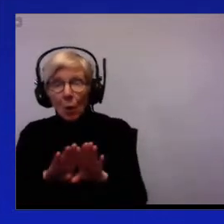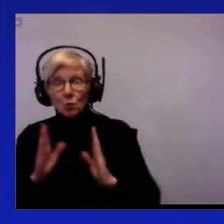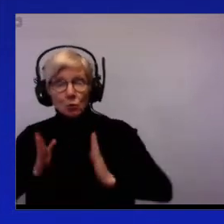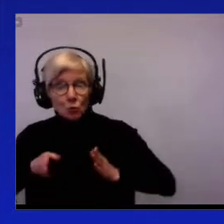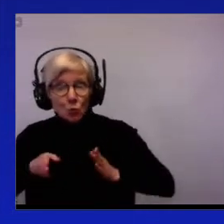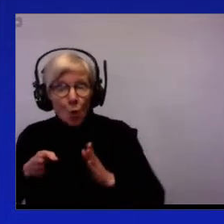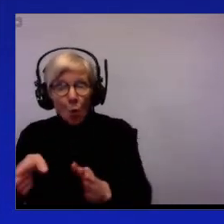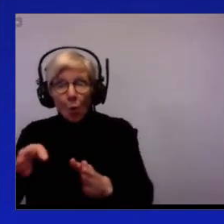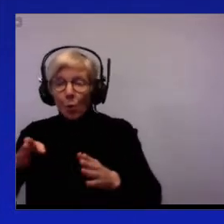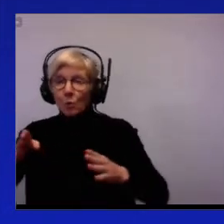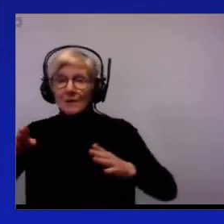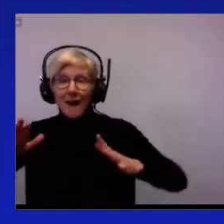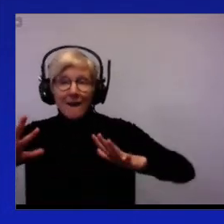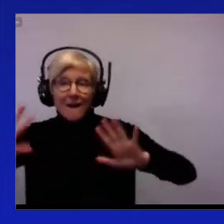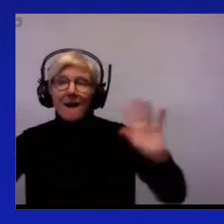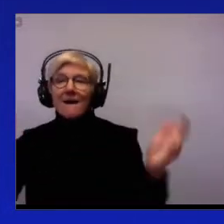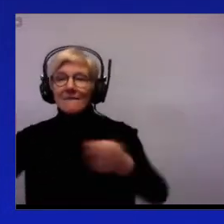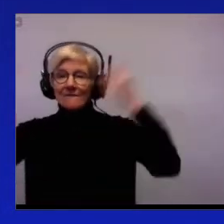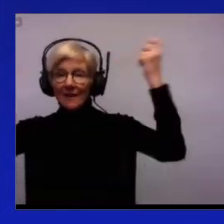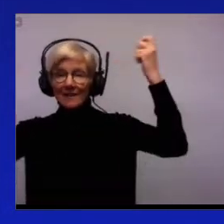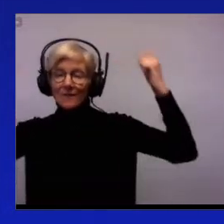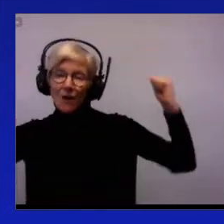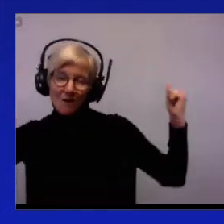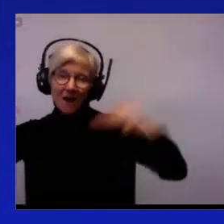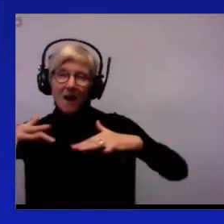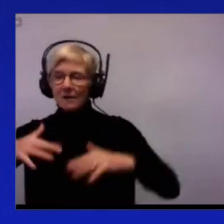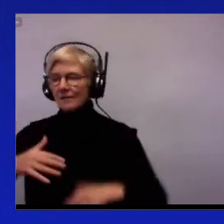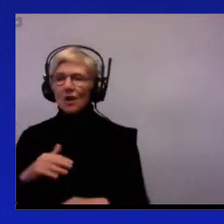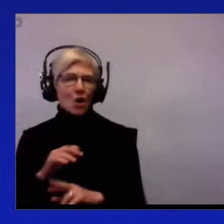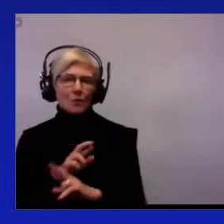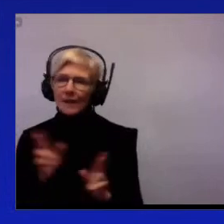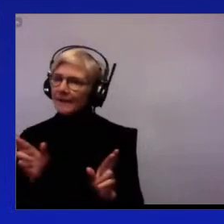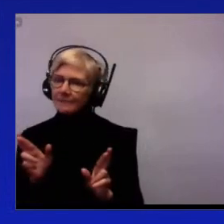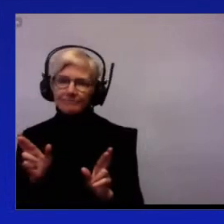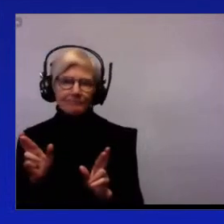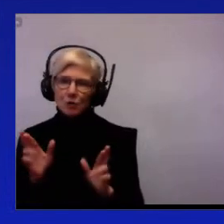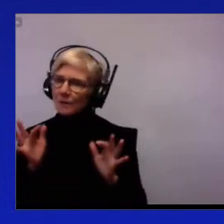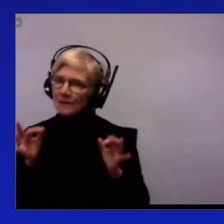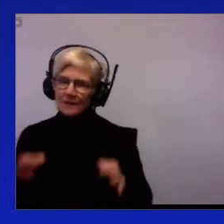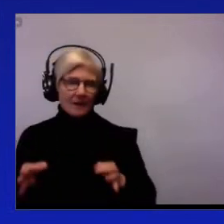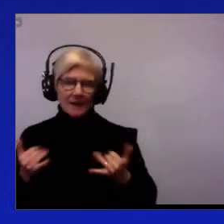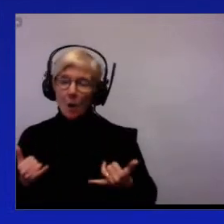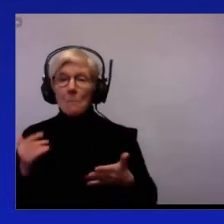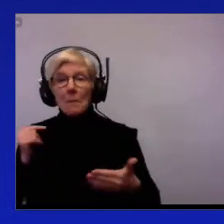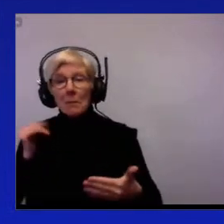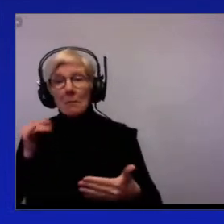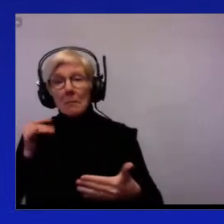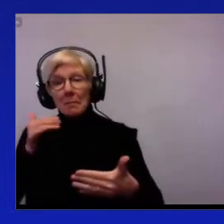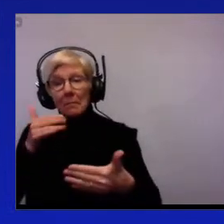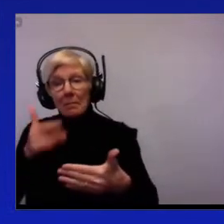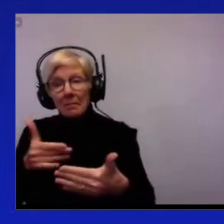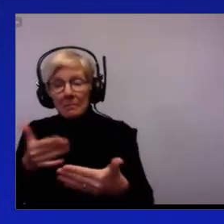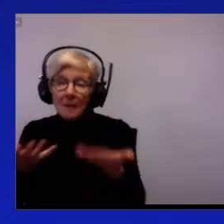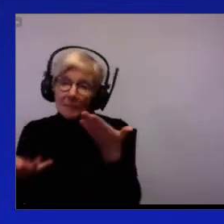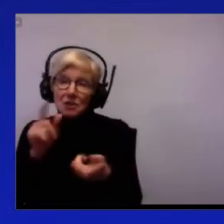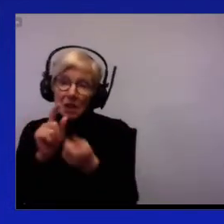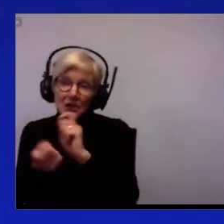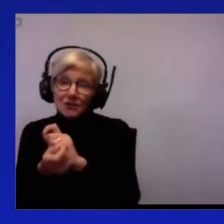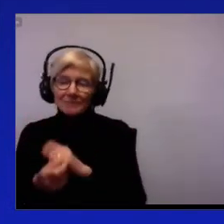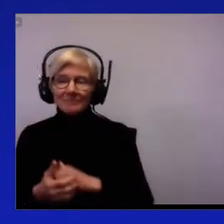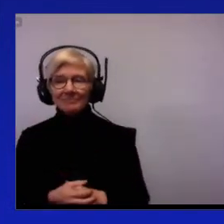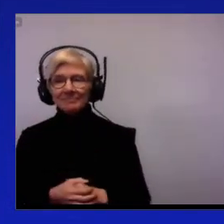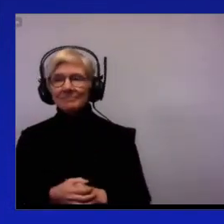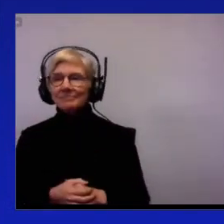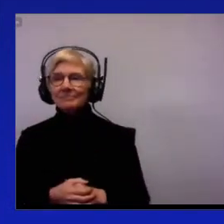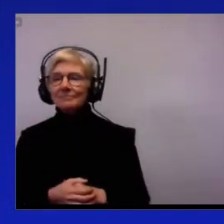have a major event in Ottawa. We're nowhere near that. Perhaps as the summer event advances, the situation will change. Thank you. My final question